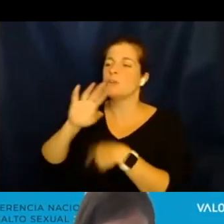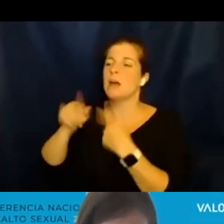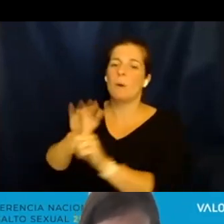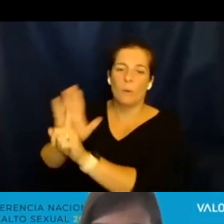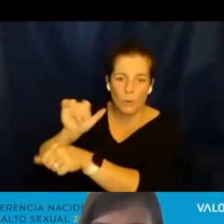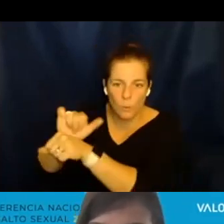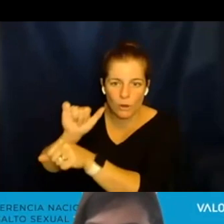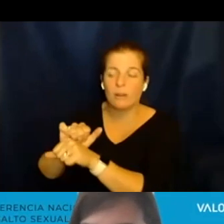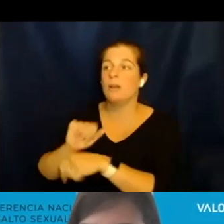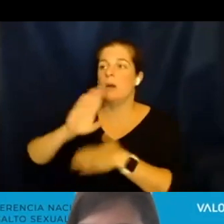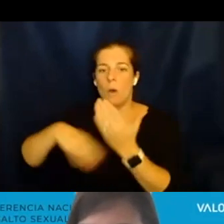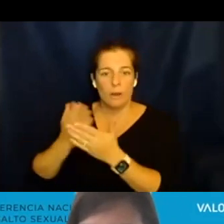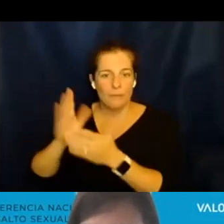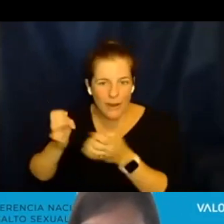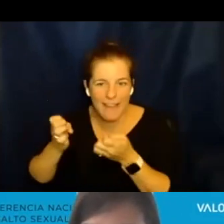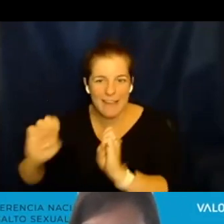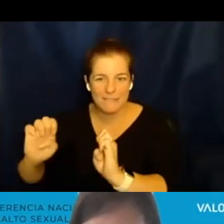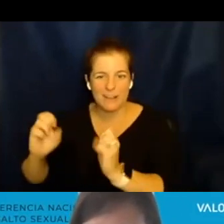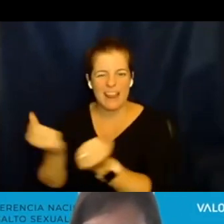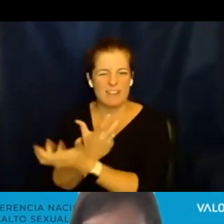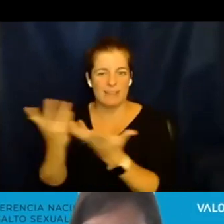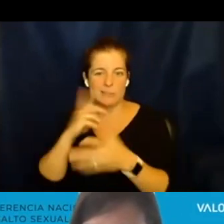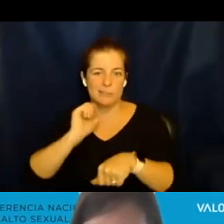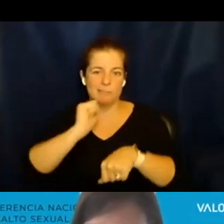effort that she has implemented throughout her community.